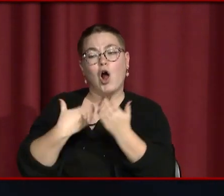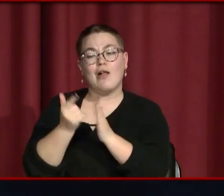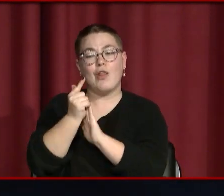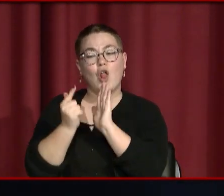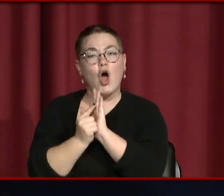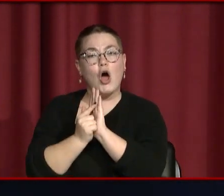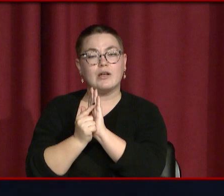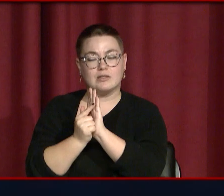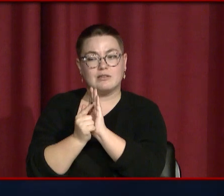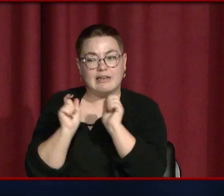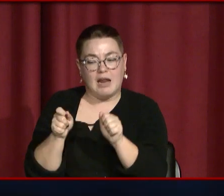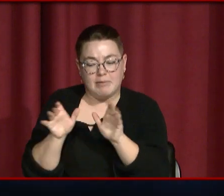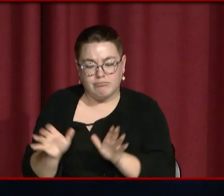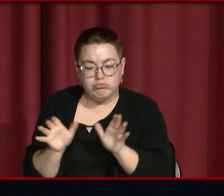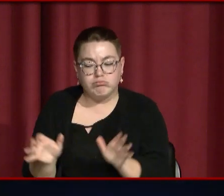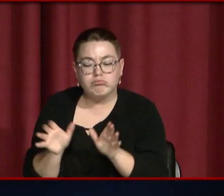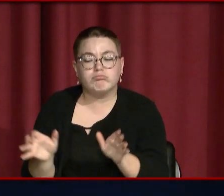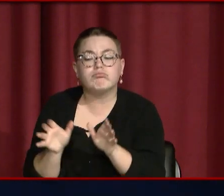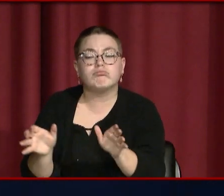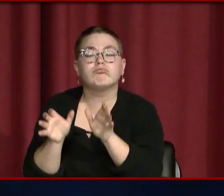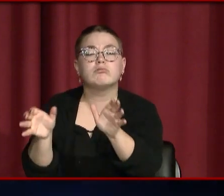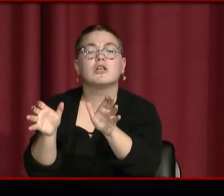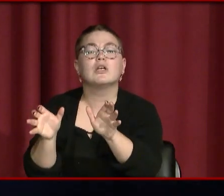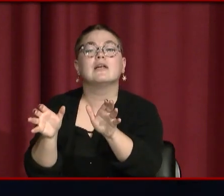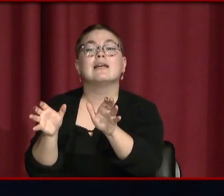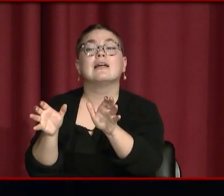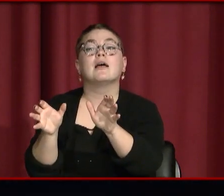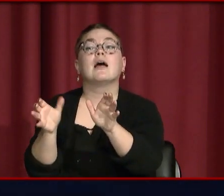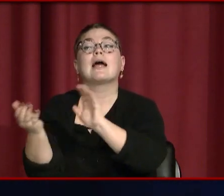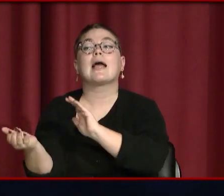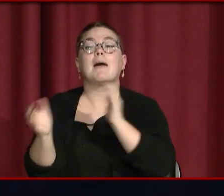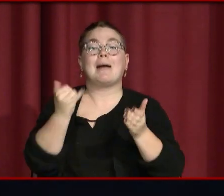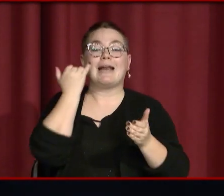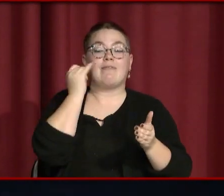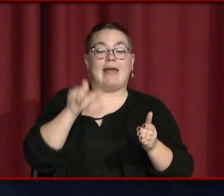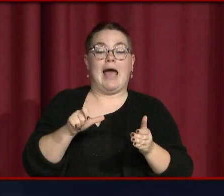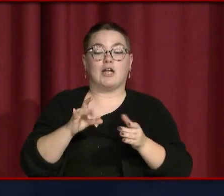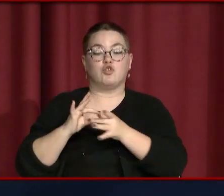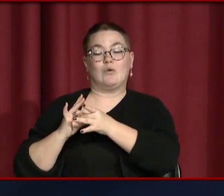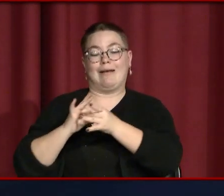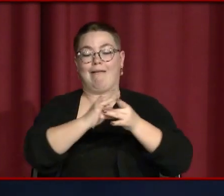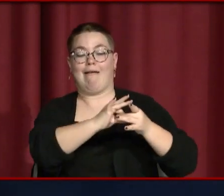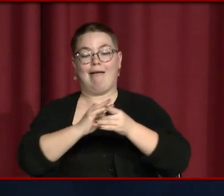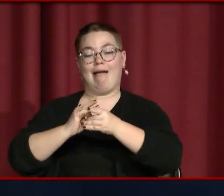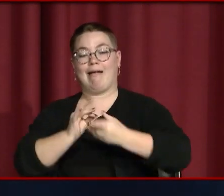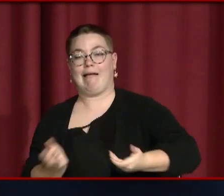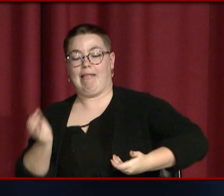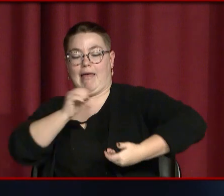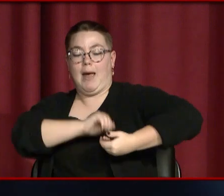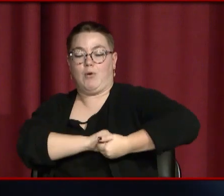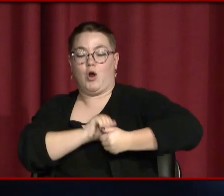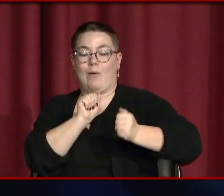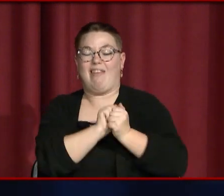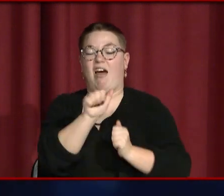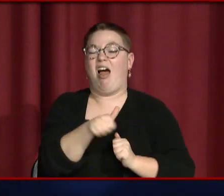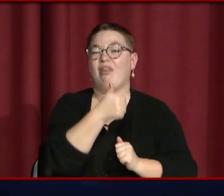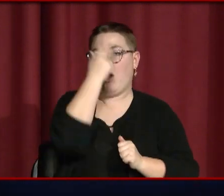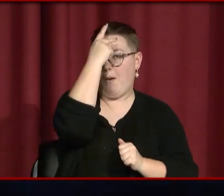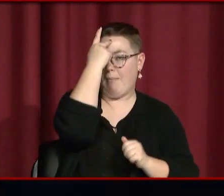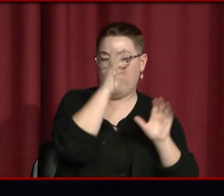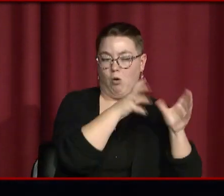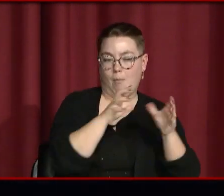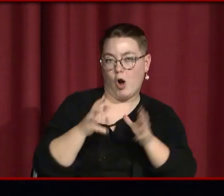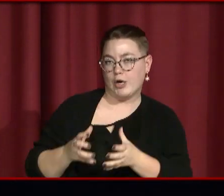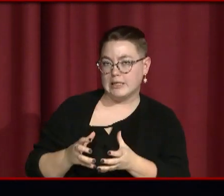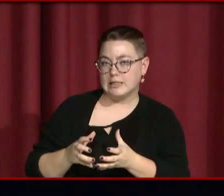in a much stronger way than if they had to collaborate or cooperate maybe with other party members